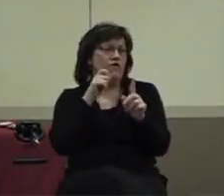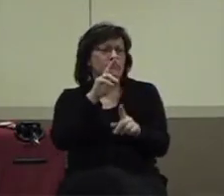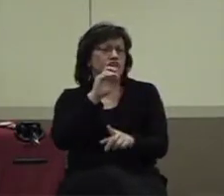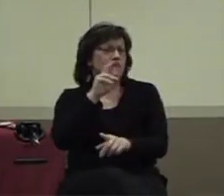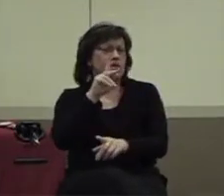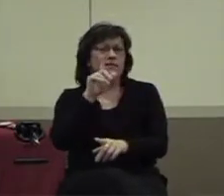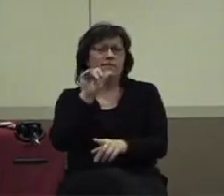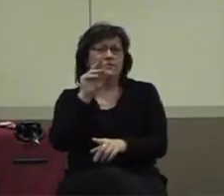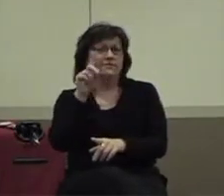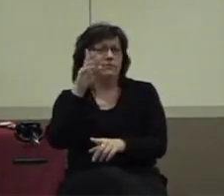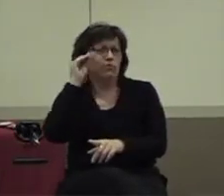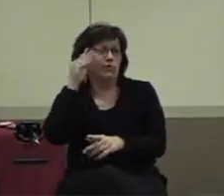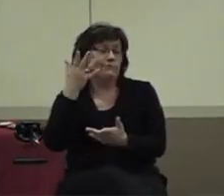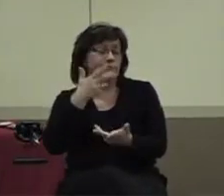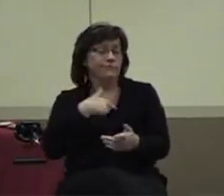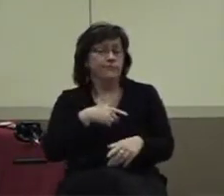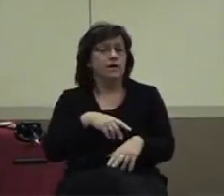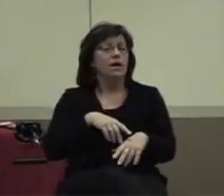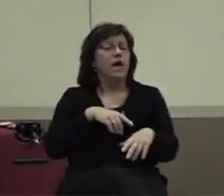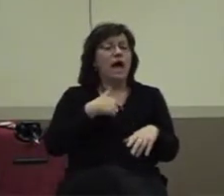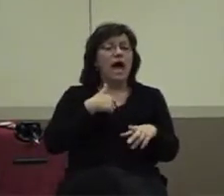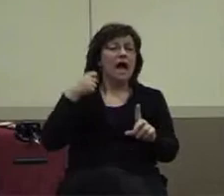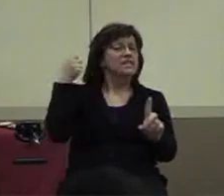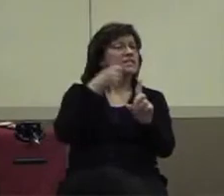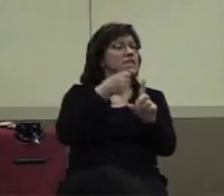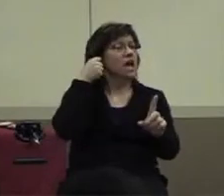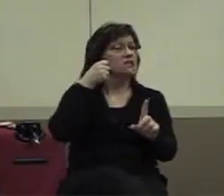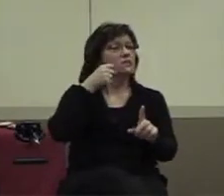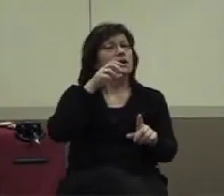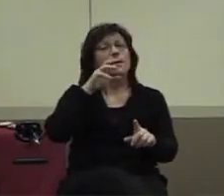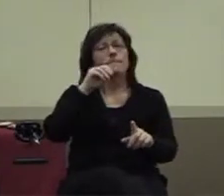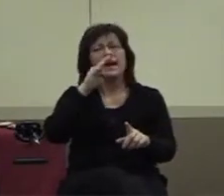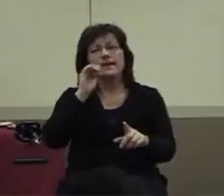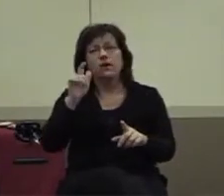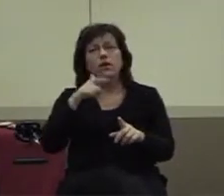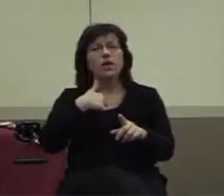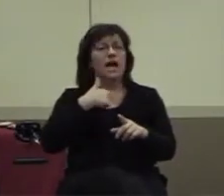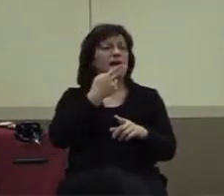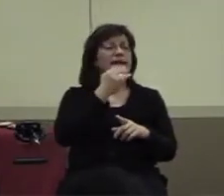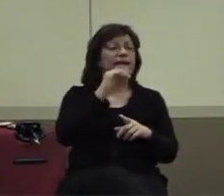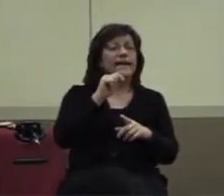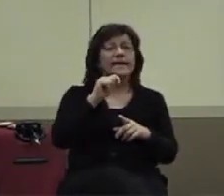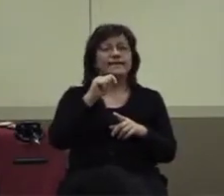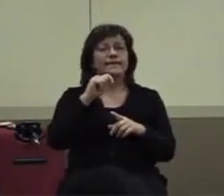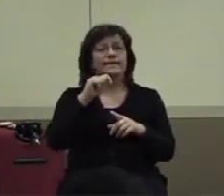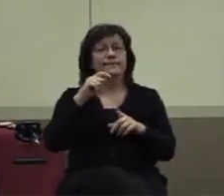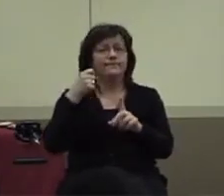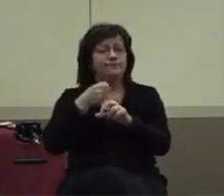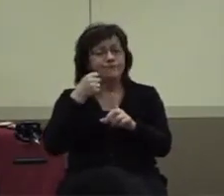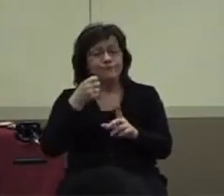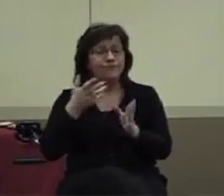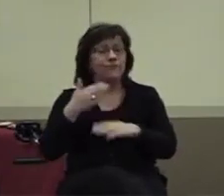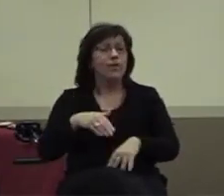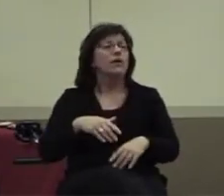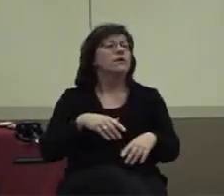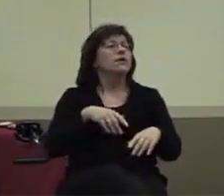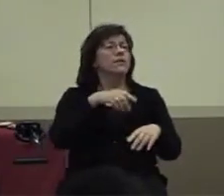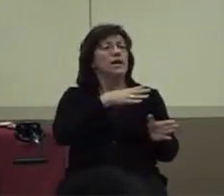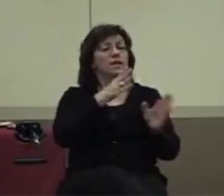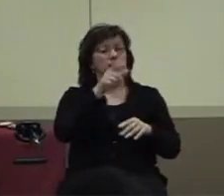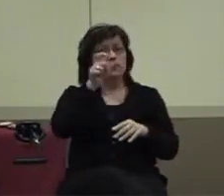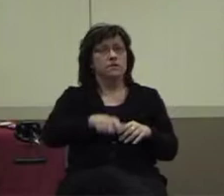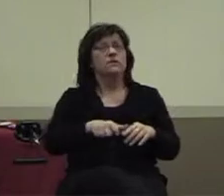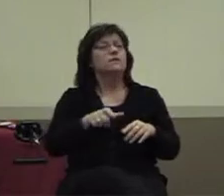I slugged Michael. I hit Michael. That was a social error. The middle column is, here's where it died. Here's where everything